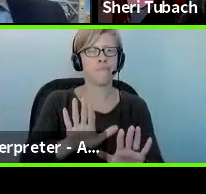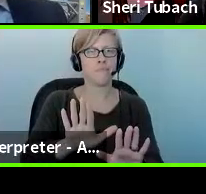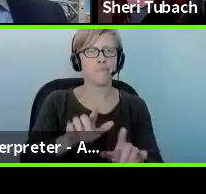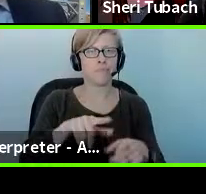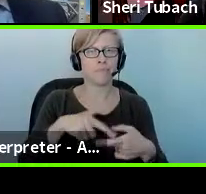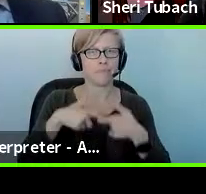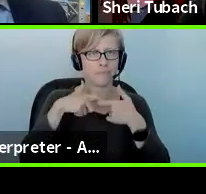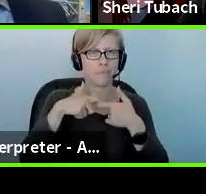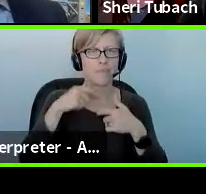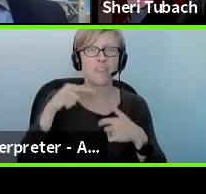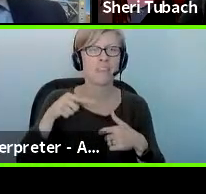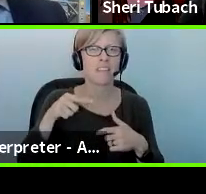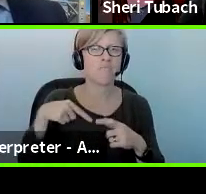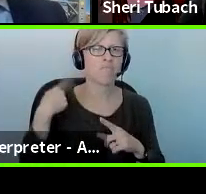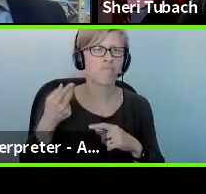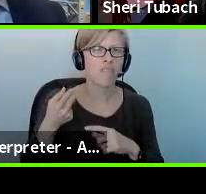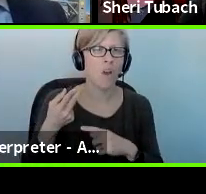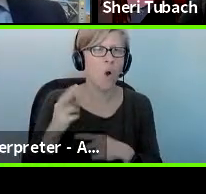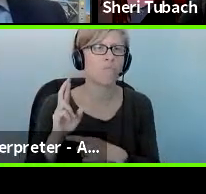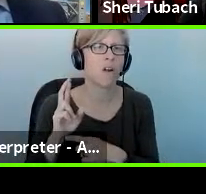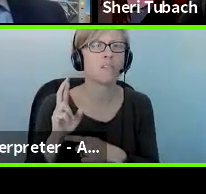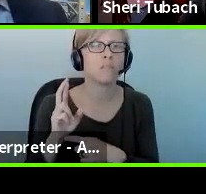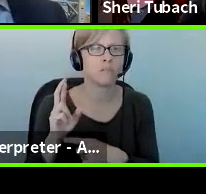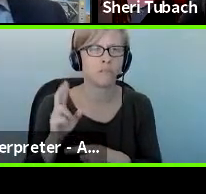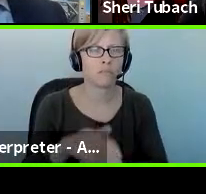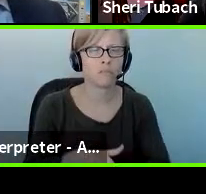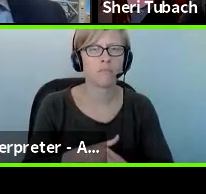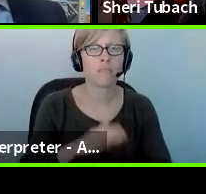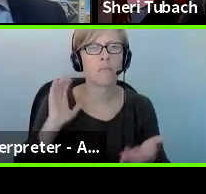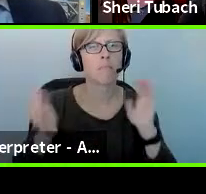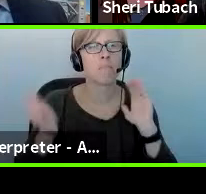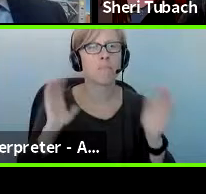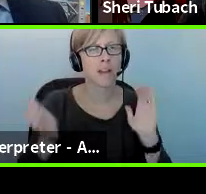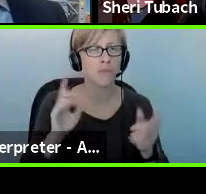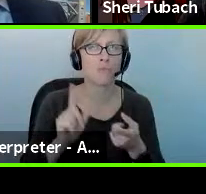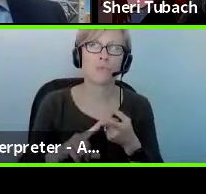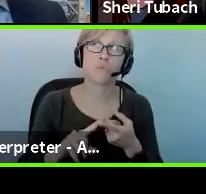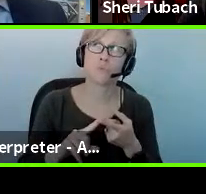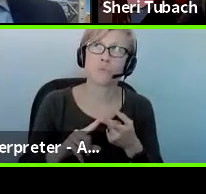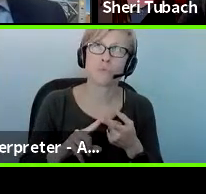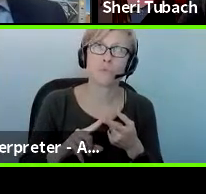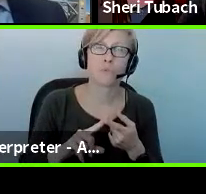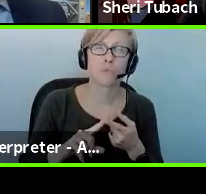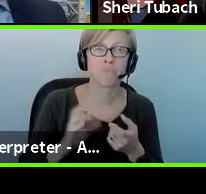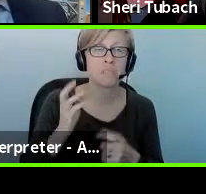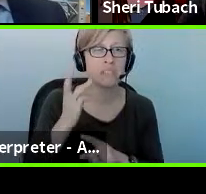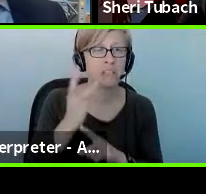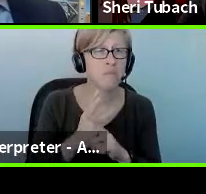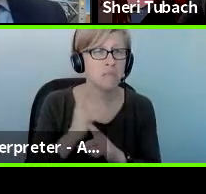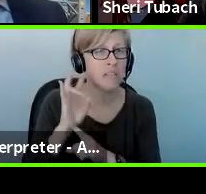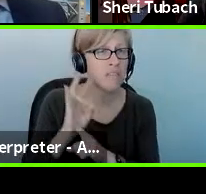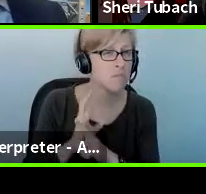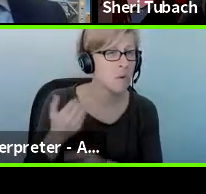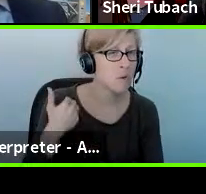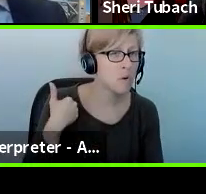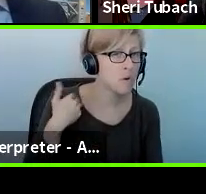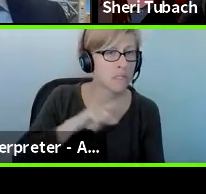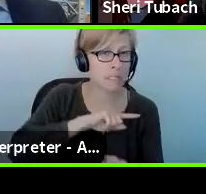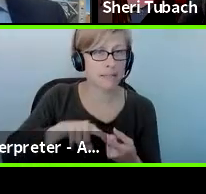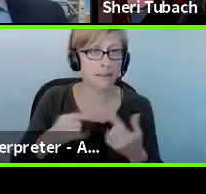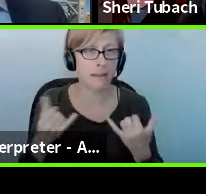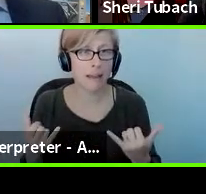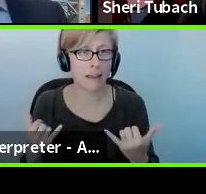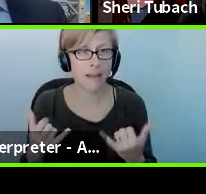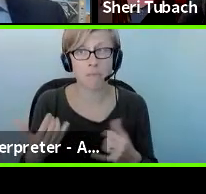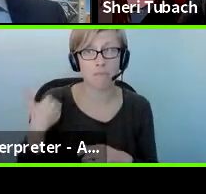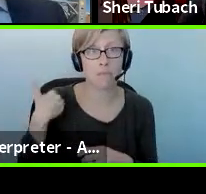a home run. From where we were, probably 6 months ago, 7 months ago, where almost no